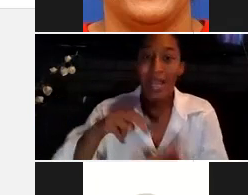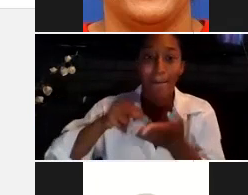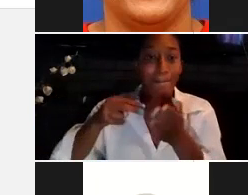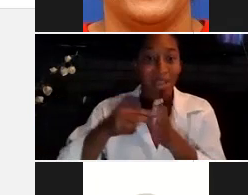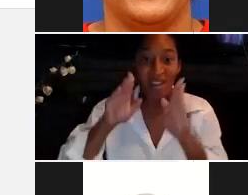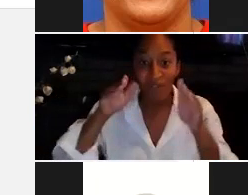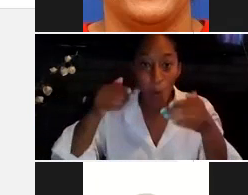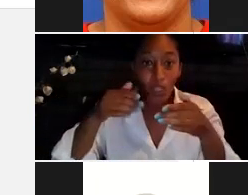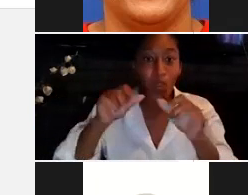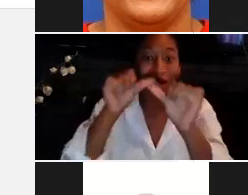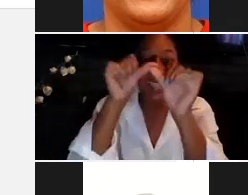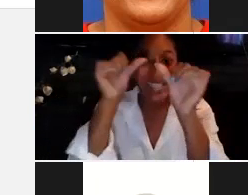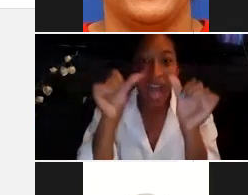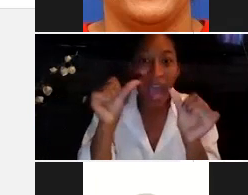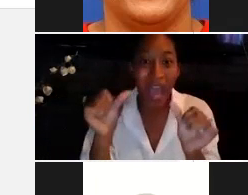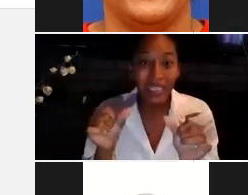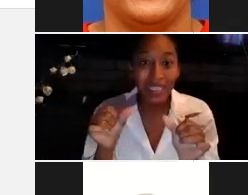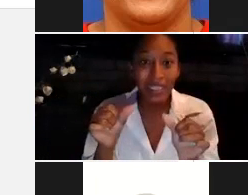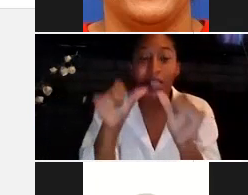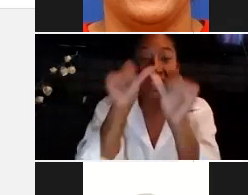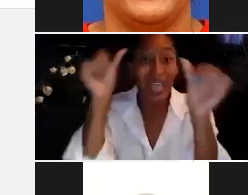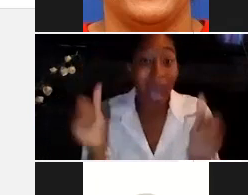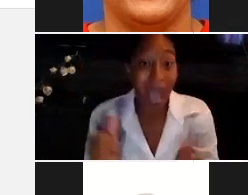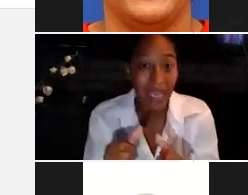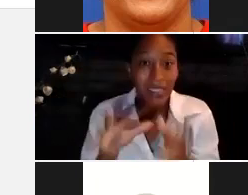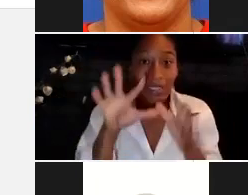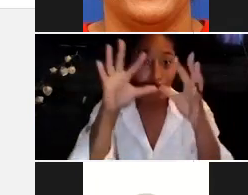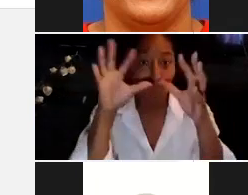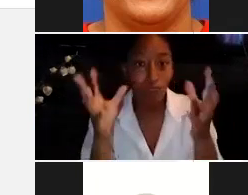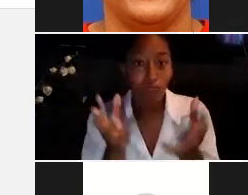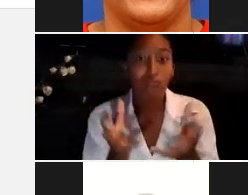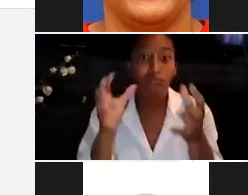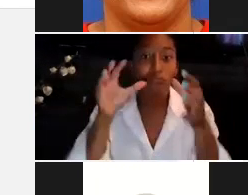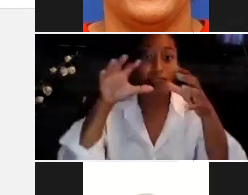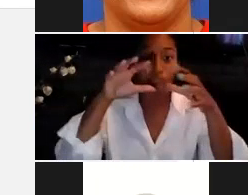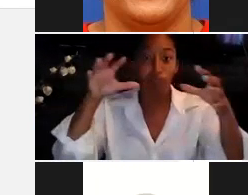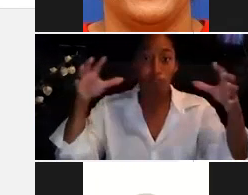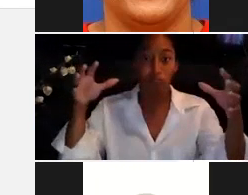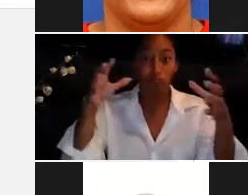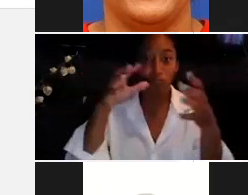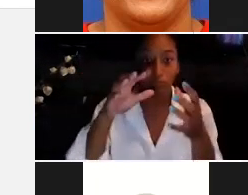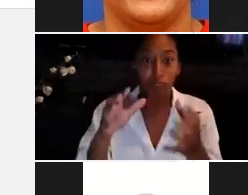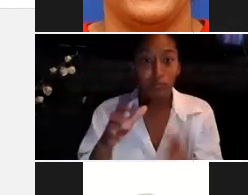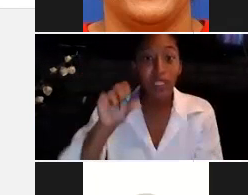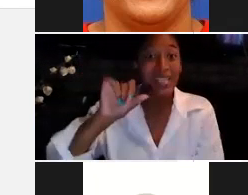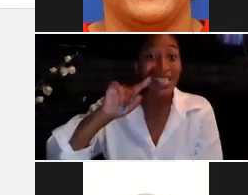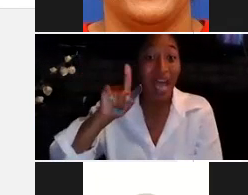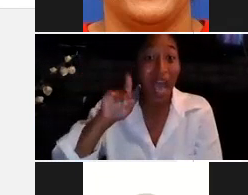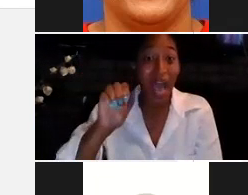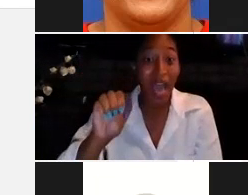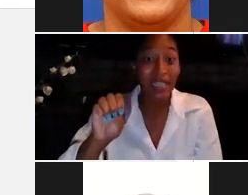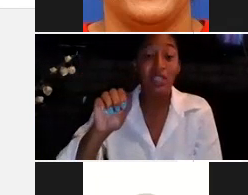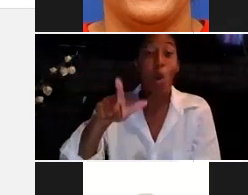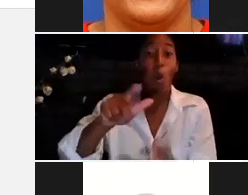only, and some properties that we measure that have size or